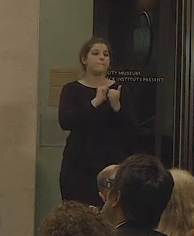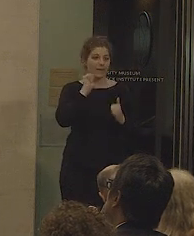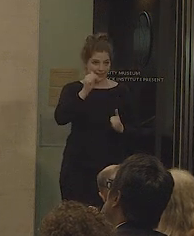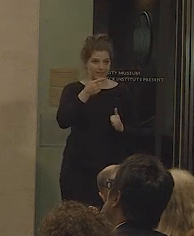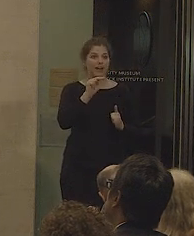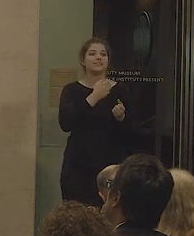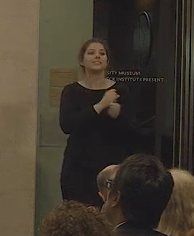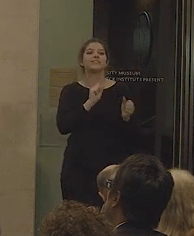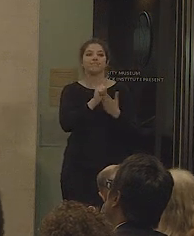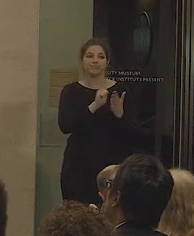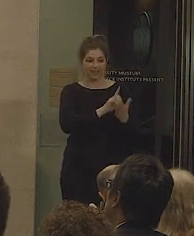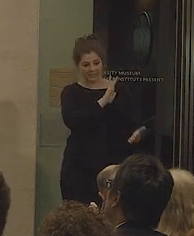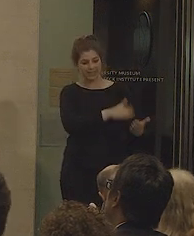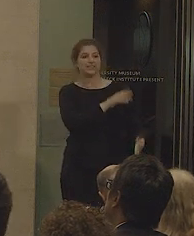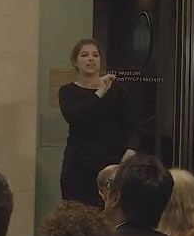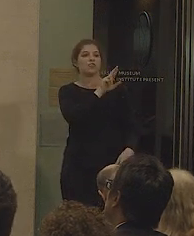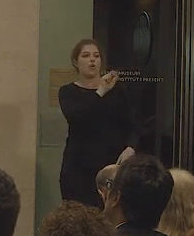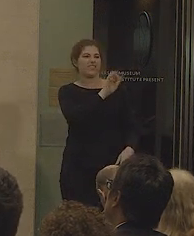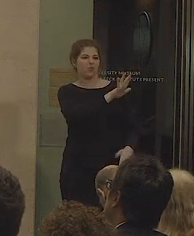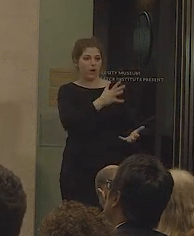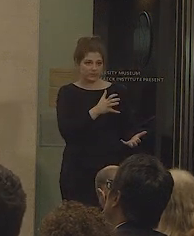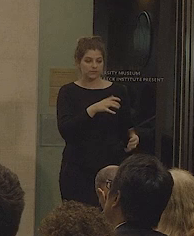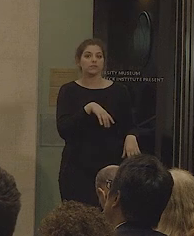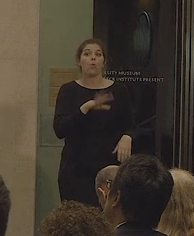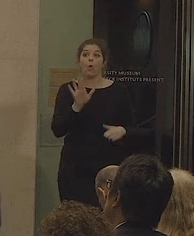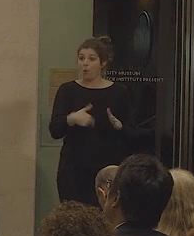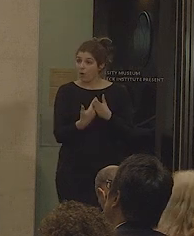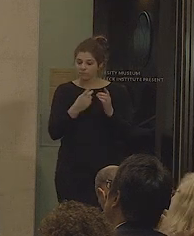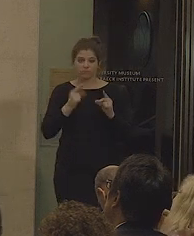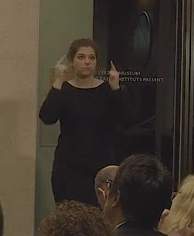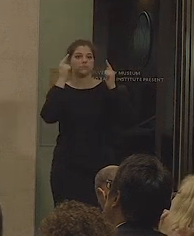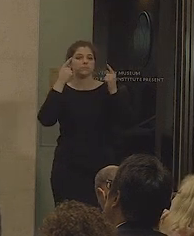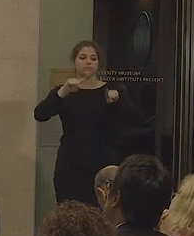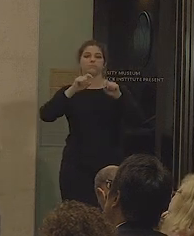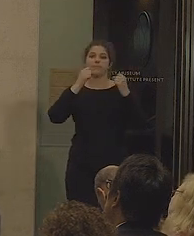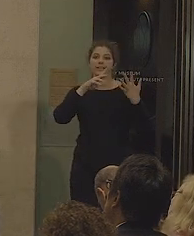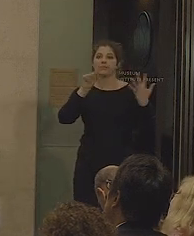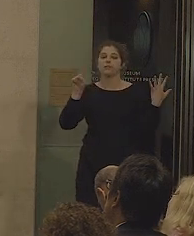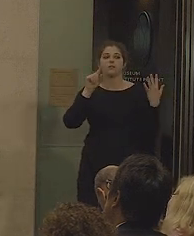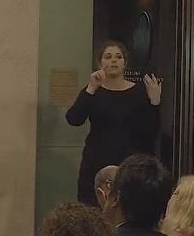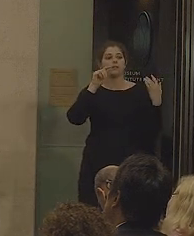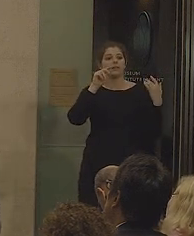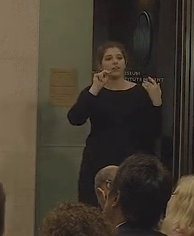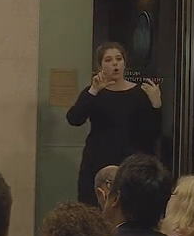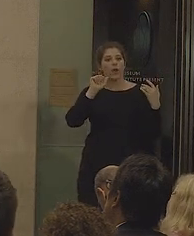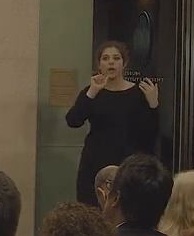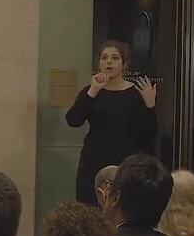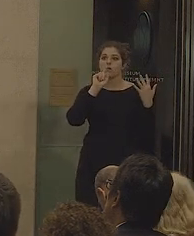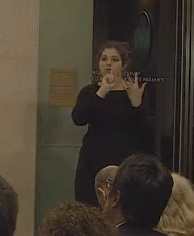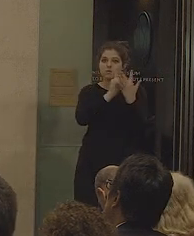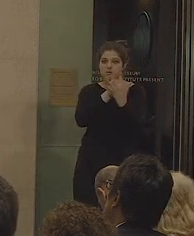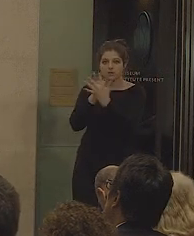safety legislation against the NRA wishes. So all of a sudden, you had all of these cracks in the NRA armor,